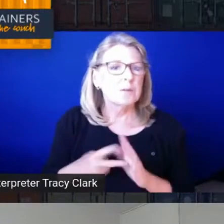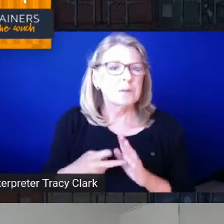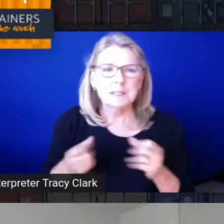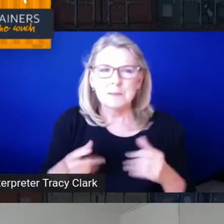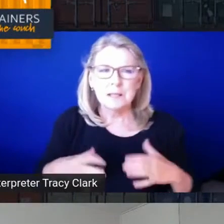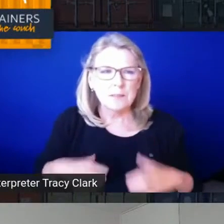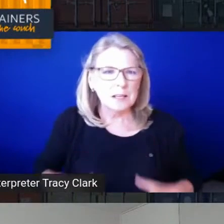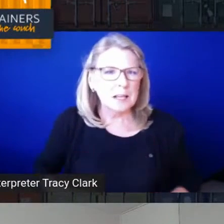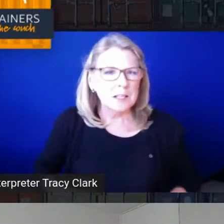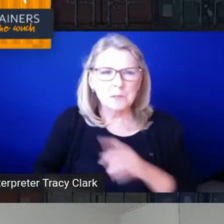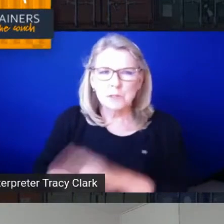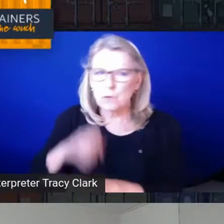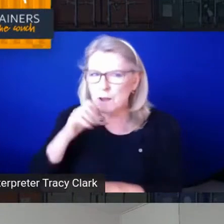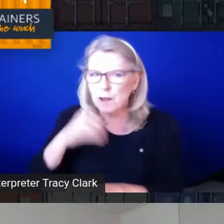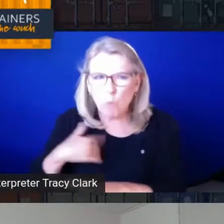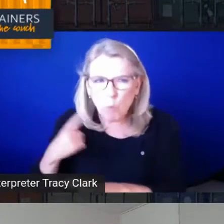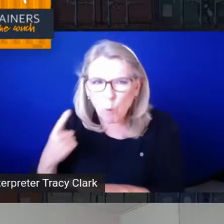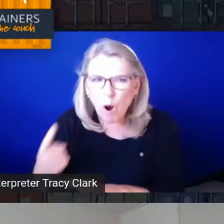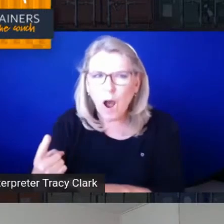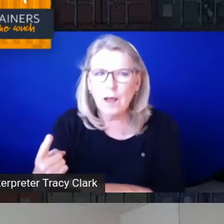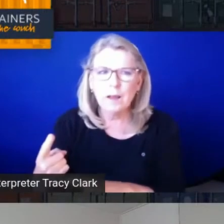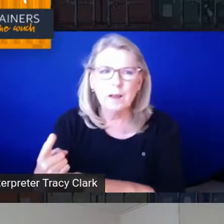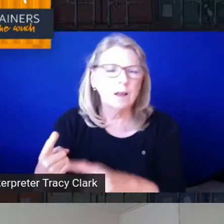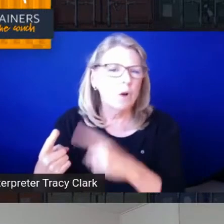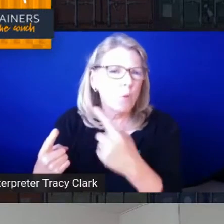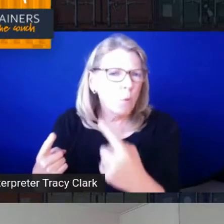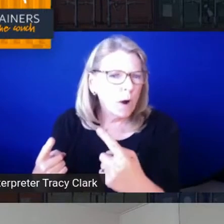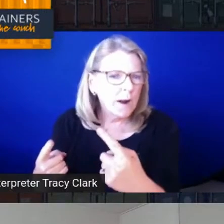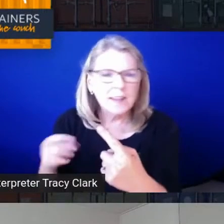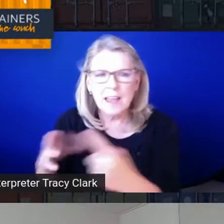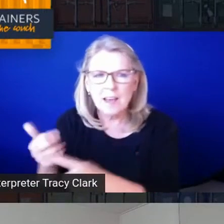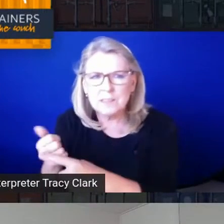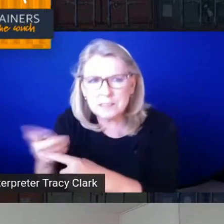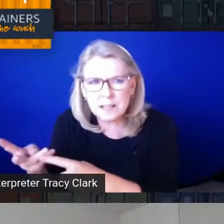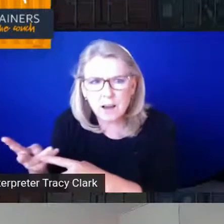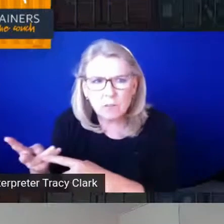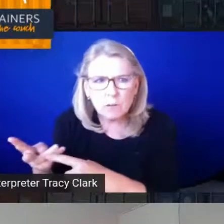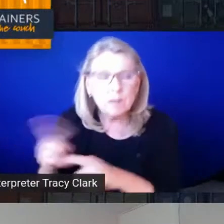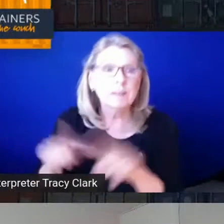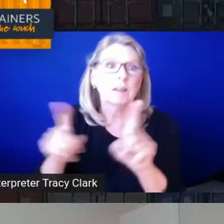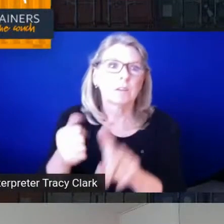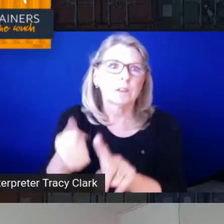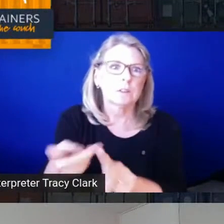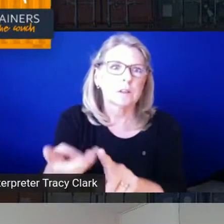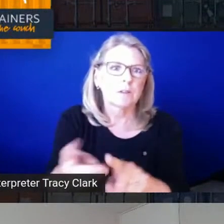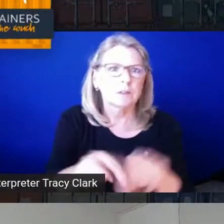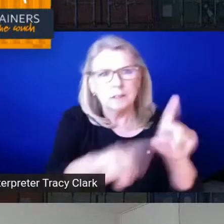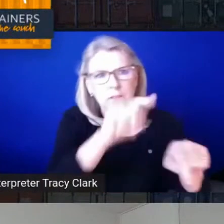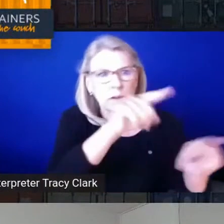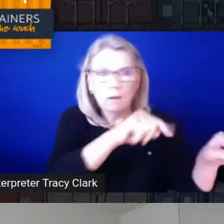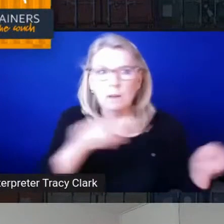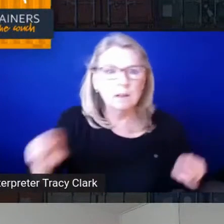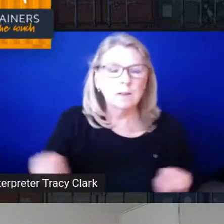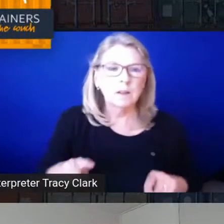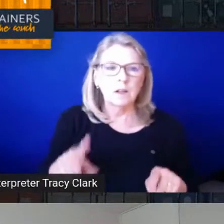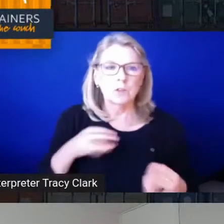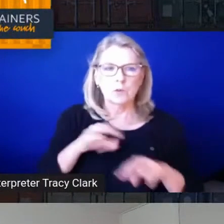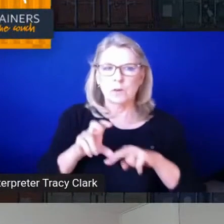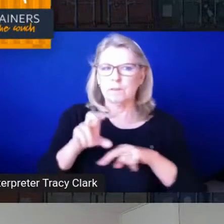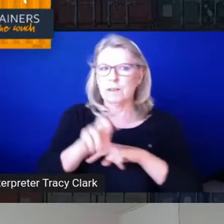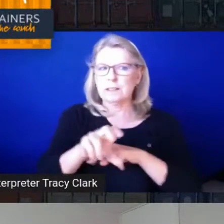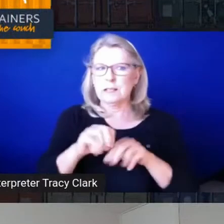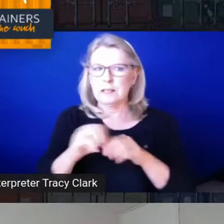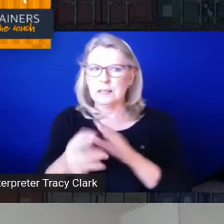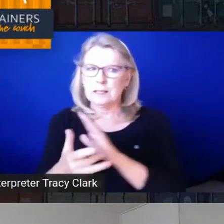from applications to providers to complexity of locations and whatnot. So investing in the technology to be able to move in a